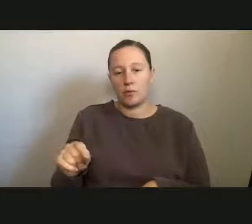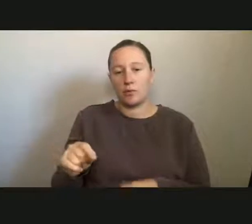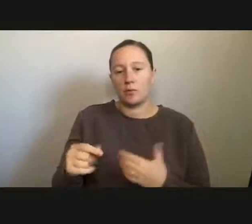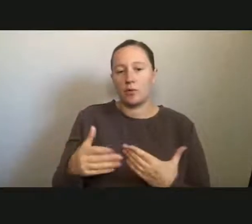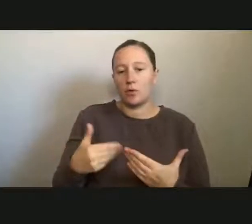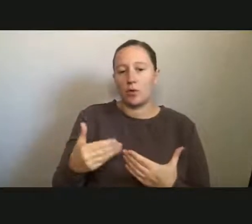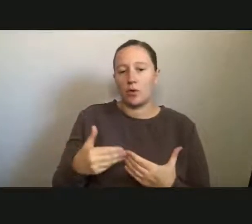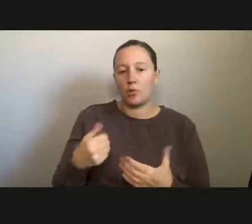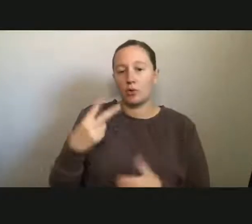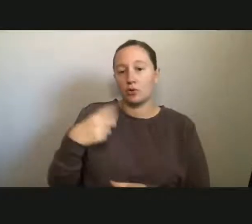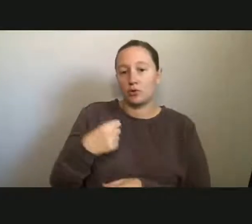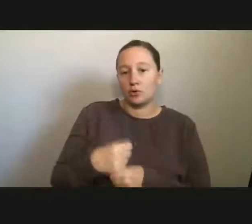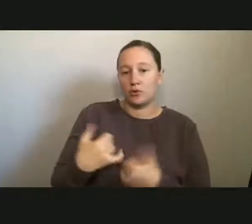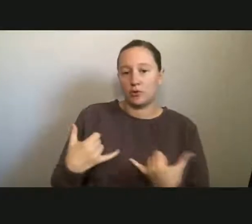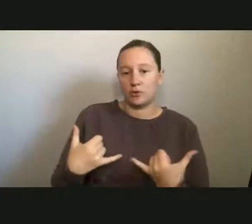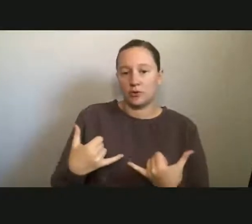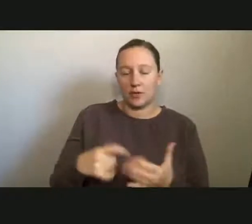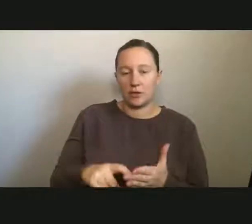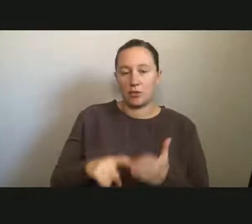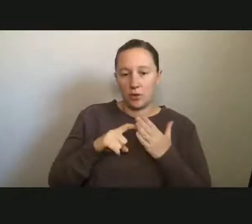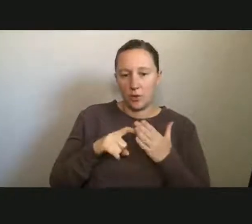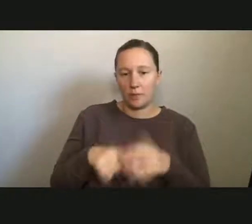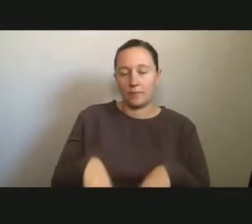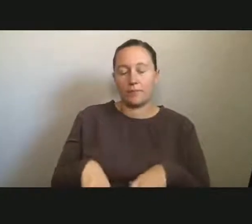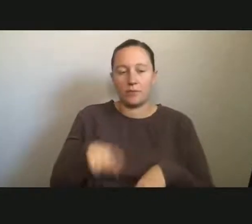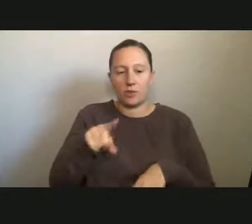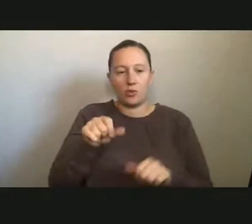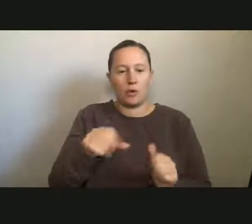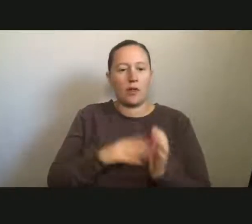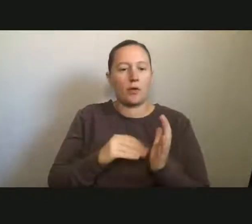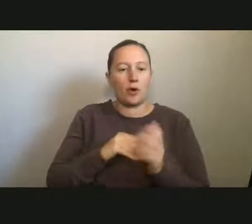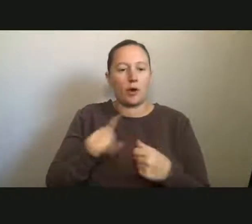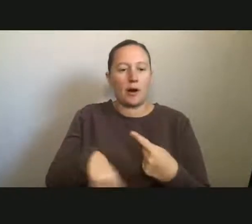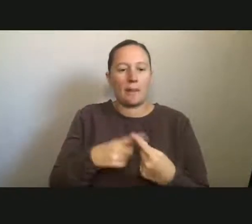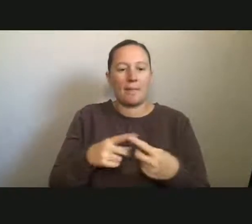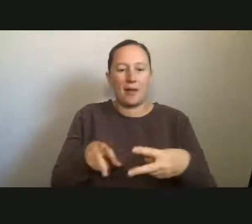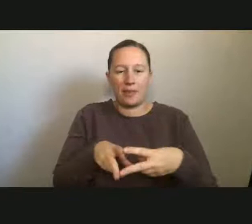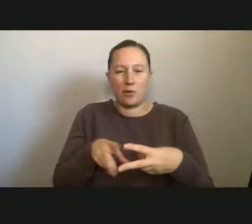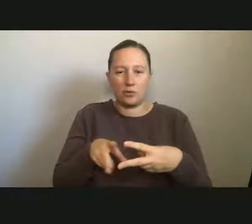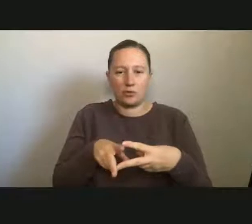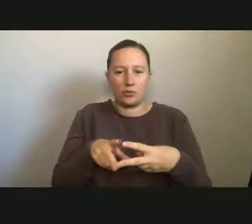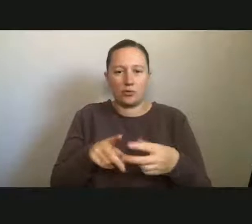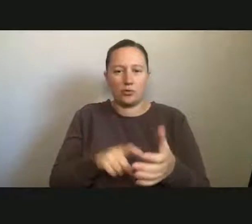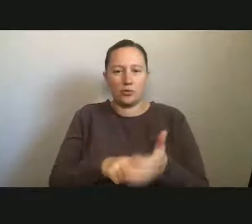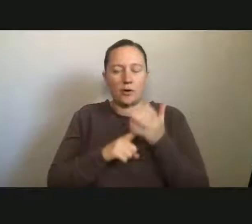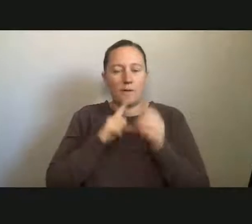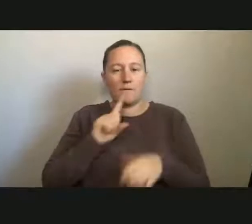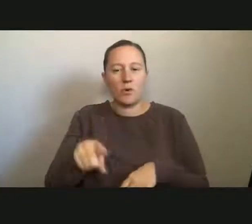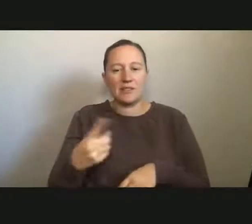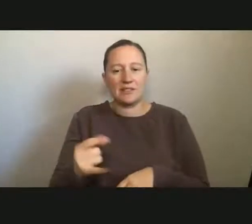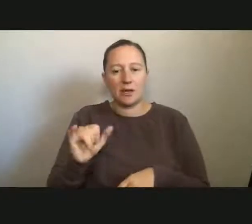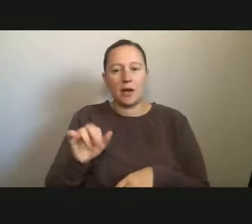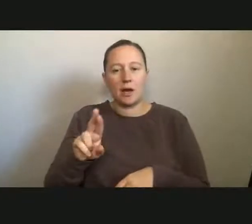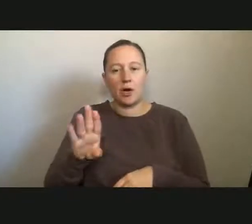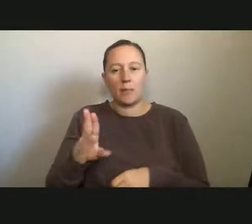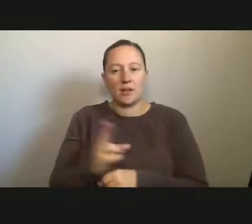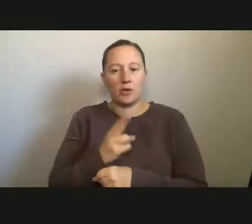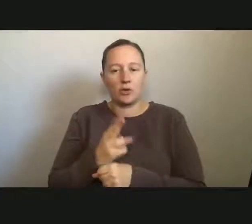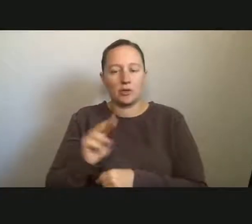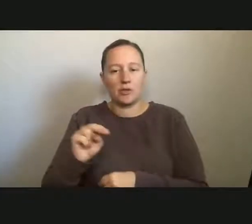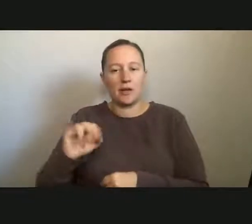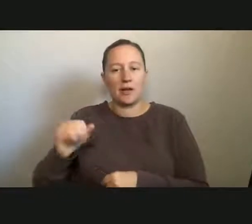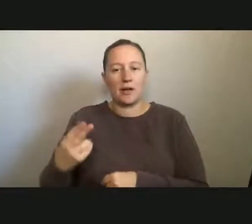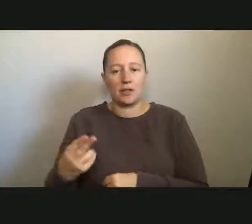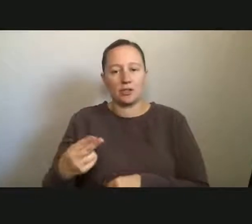for almost 2 years as a requirement. Now you can learn about these two requirements for single IRB use on the NIH